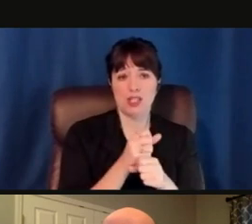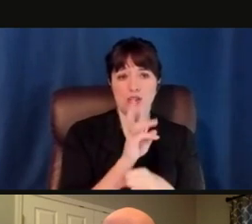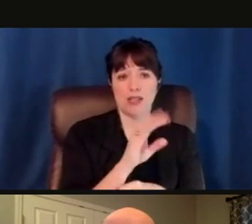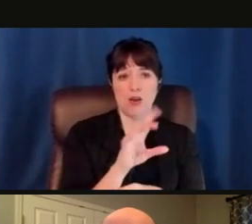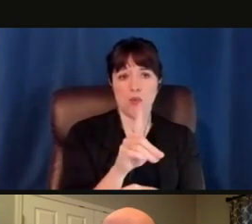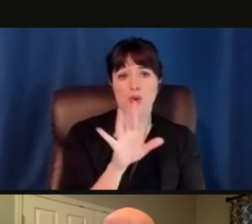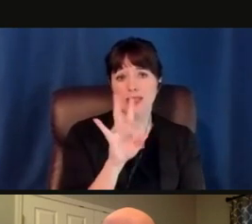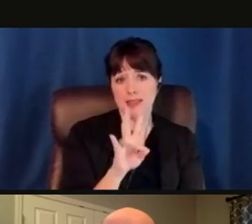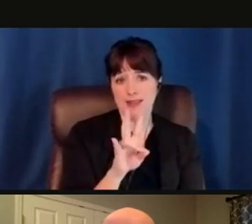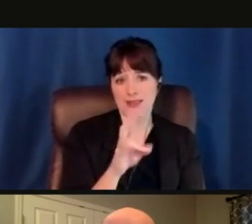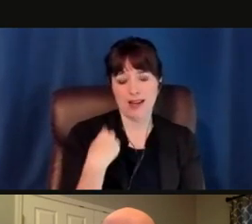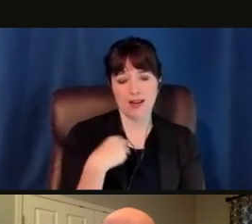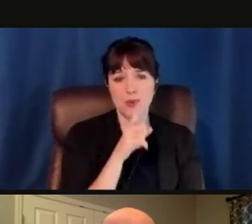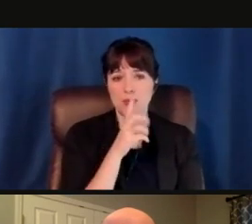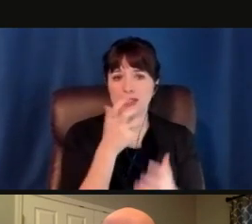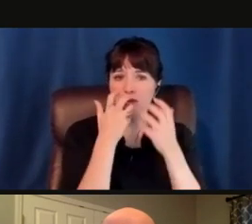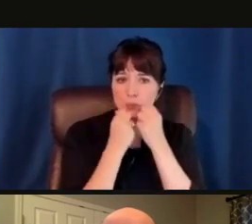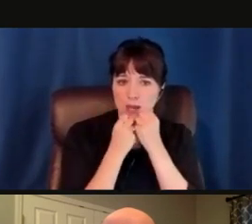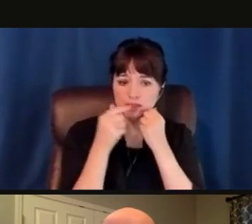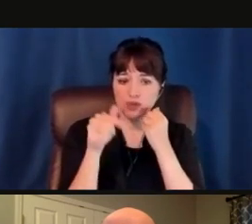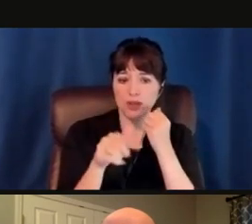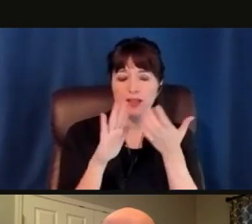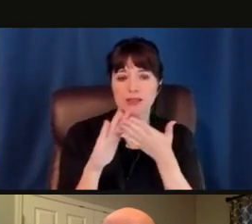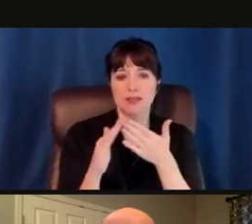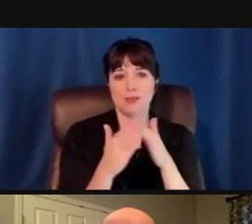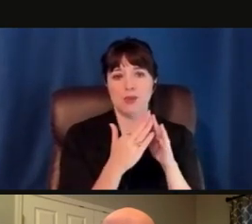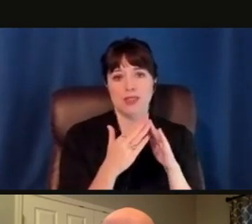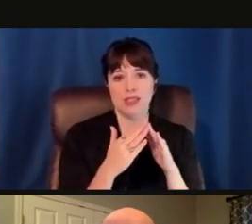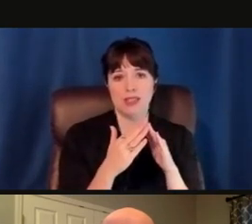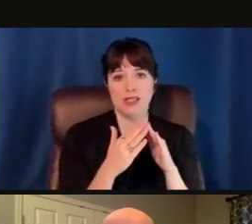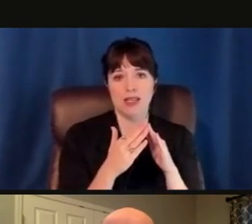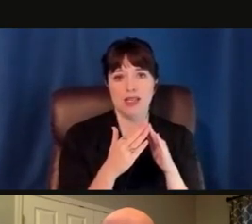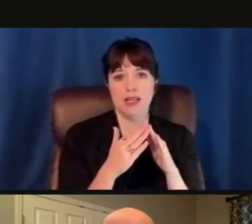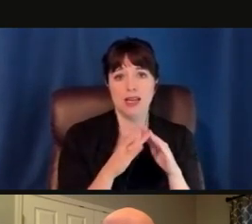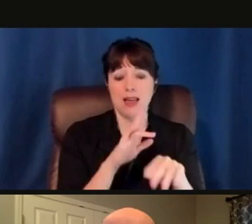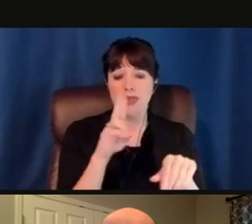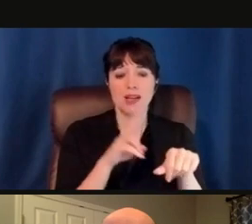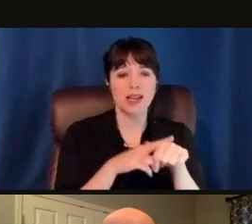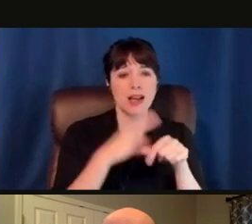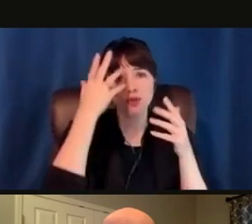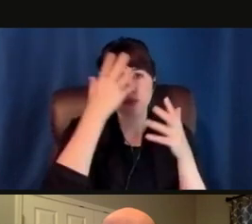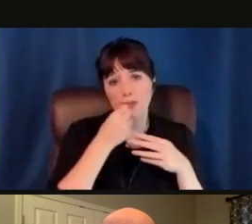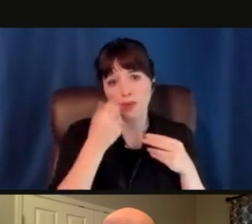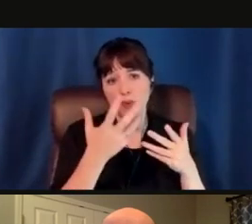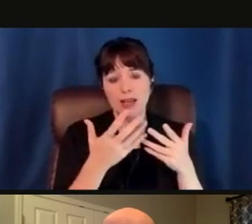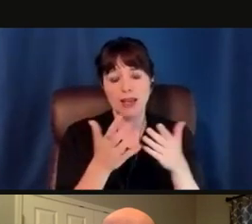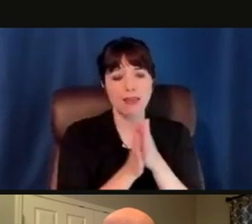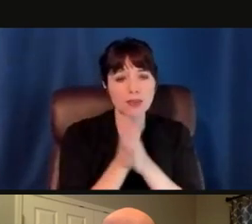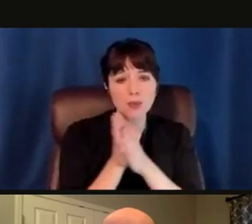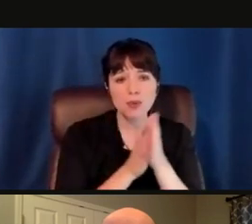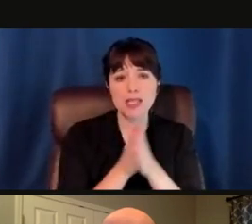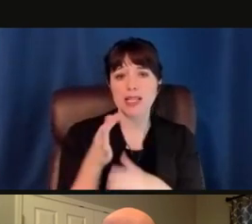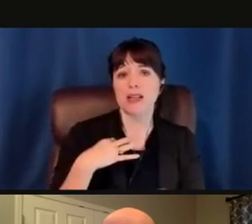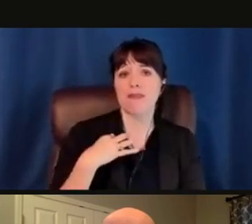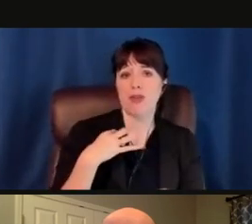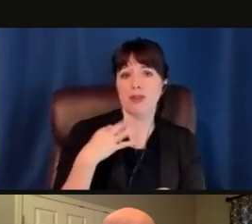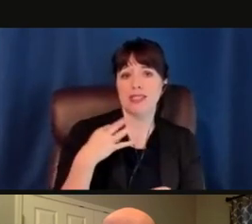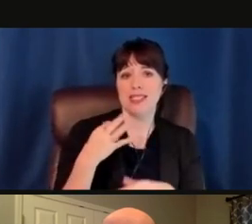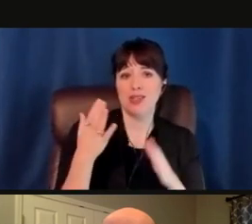We really treasure this community, the natural beauty, the enthusiastic volunteers,